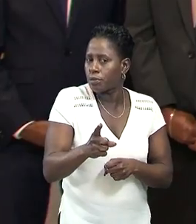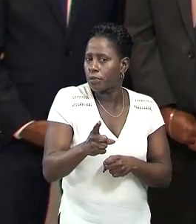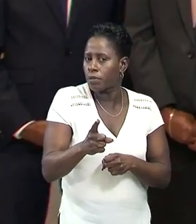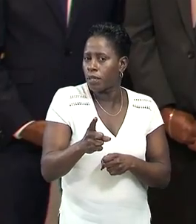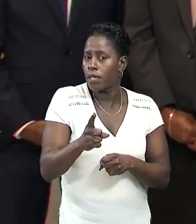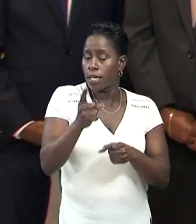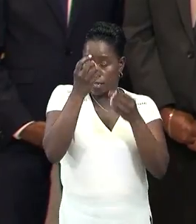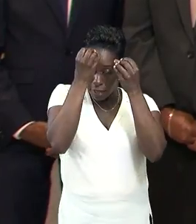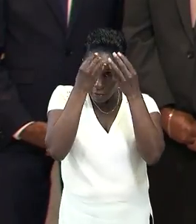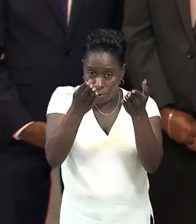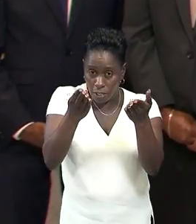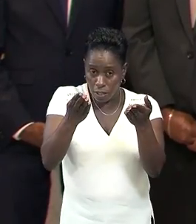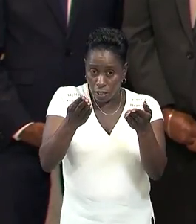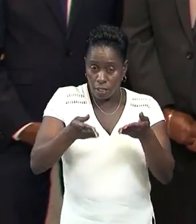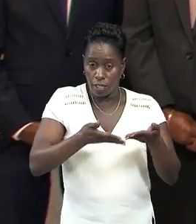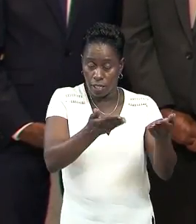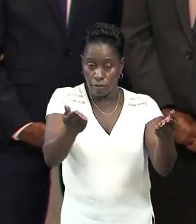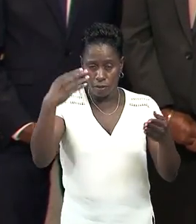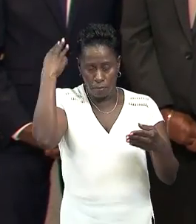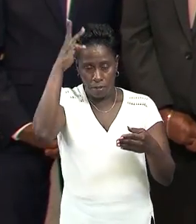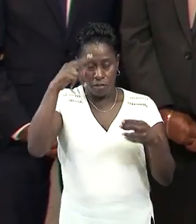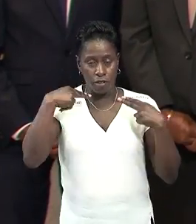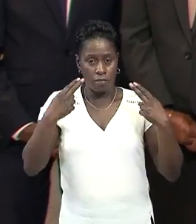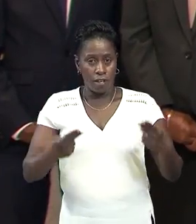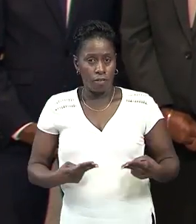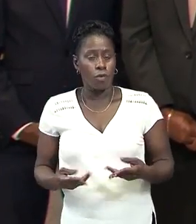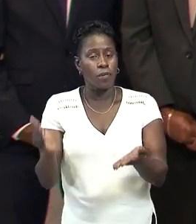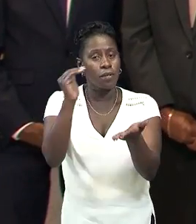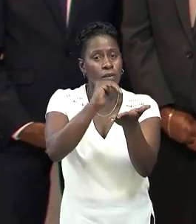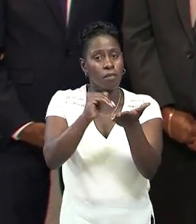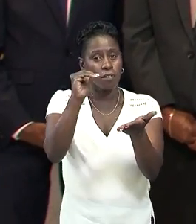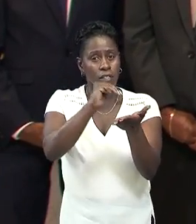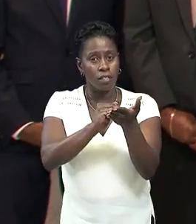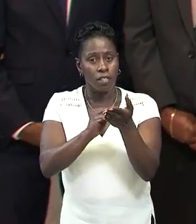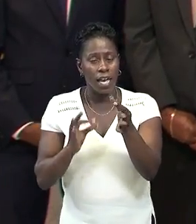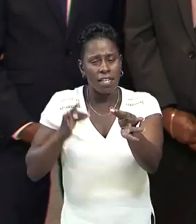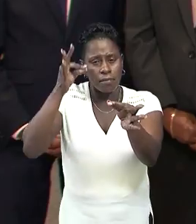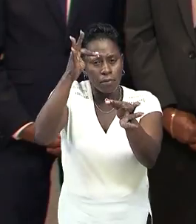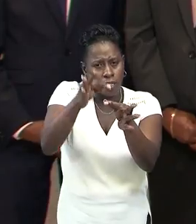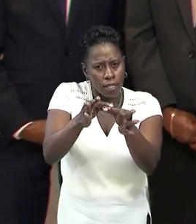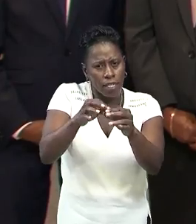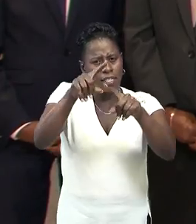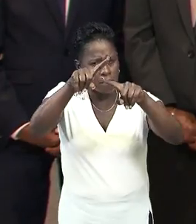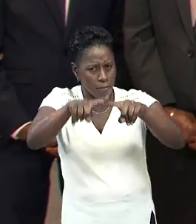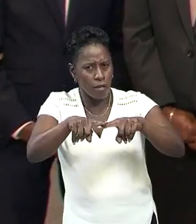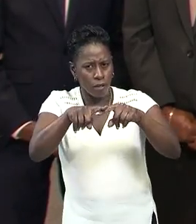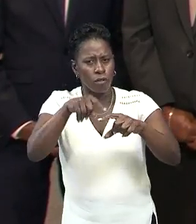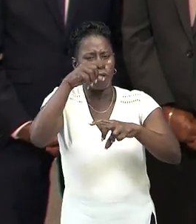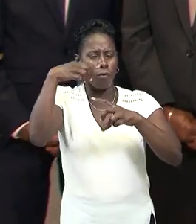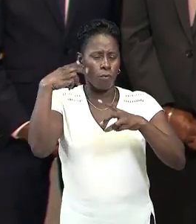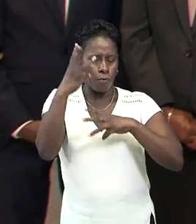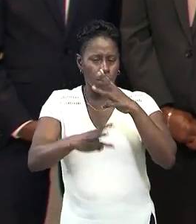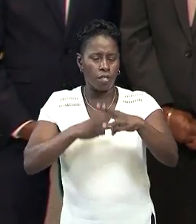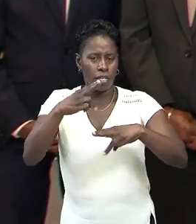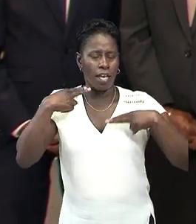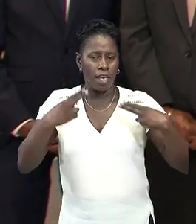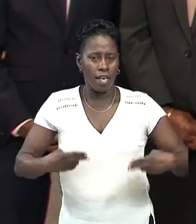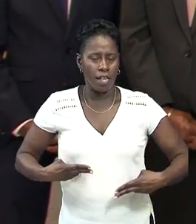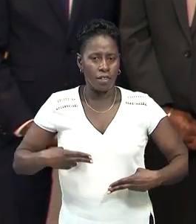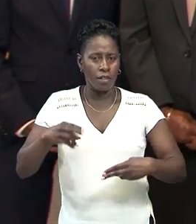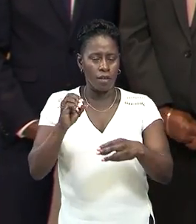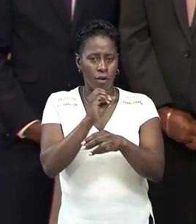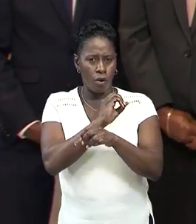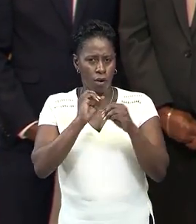information disseminated by the Ministry of Health will continue to be regular and updated based on the World Health Organization and